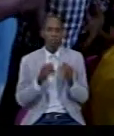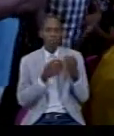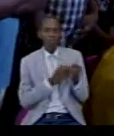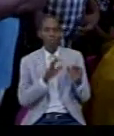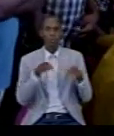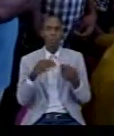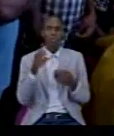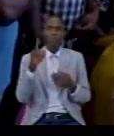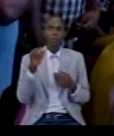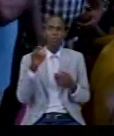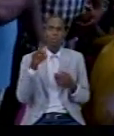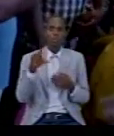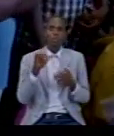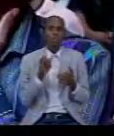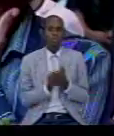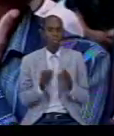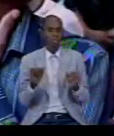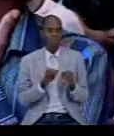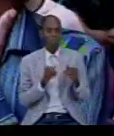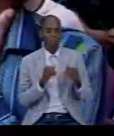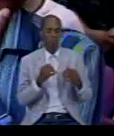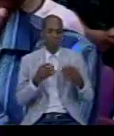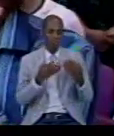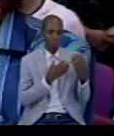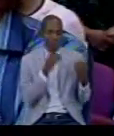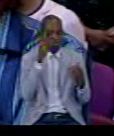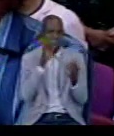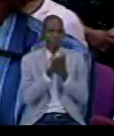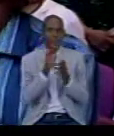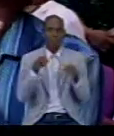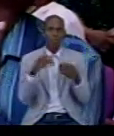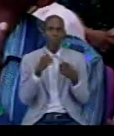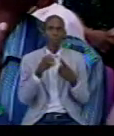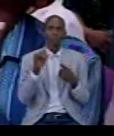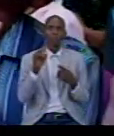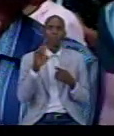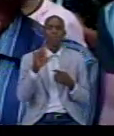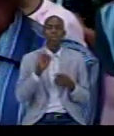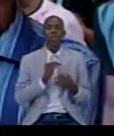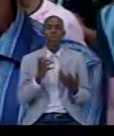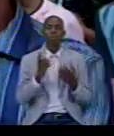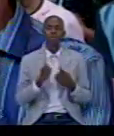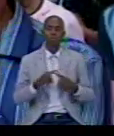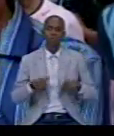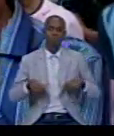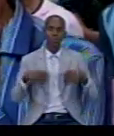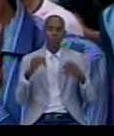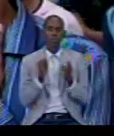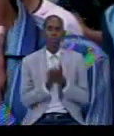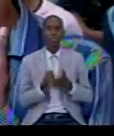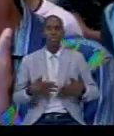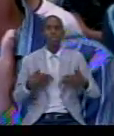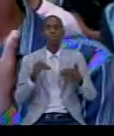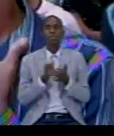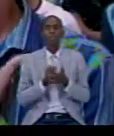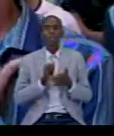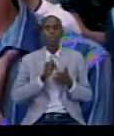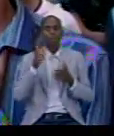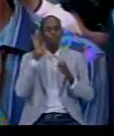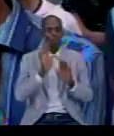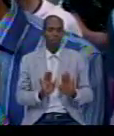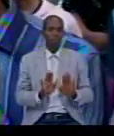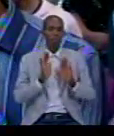same conviction you gave Daniel, I want to so live the life that I'll fear nothing on earth.